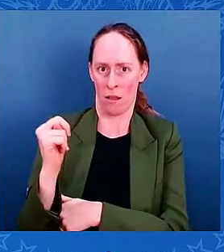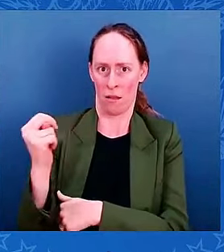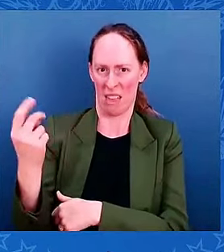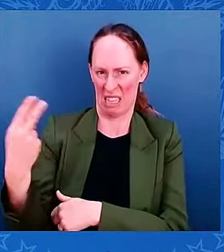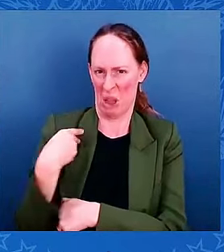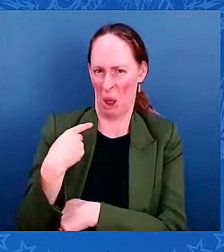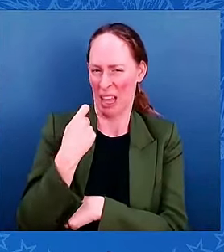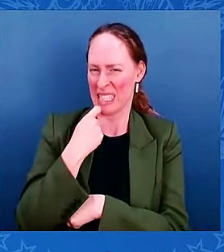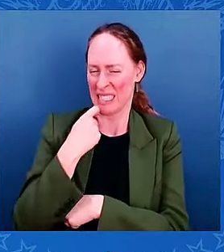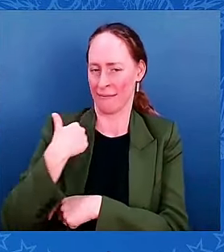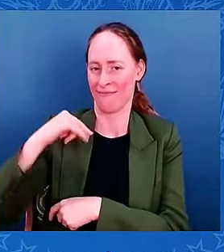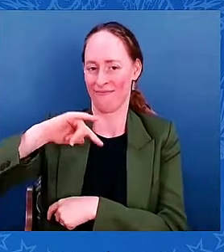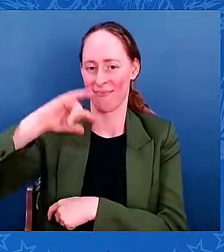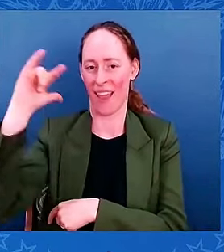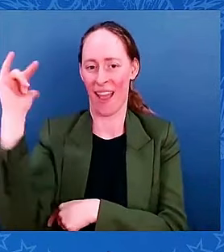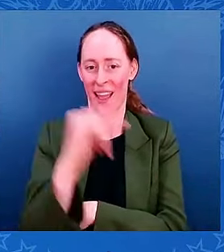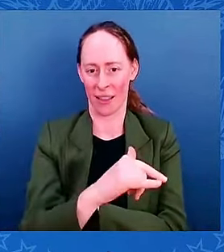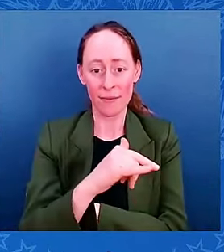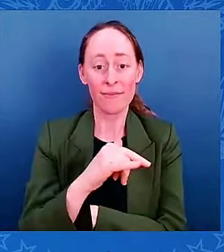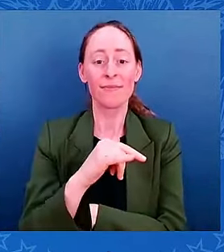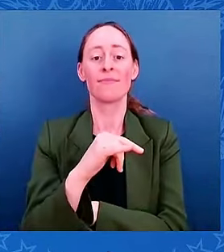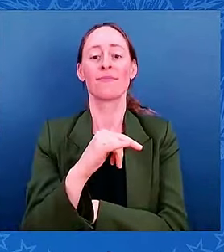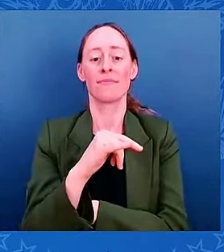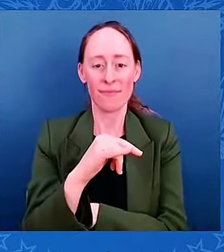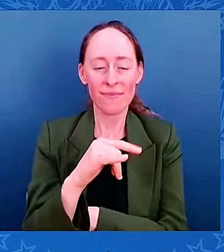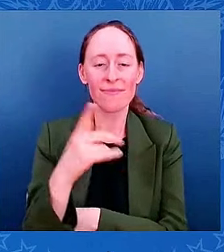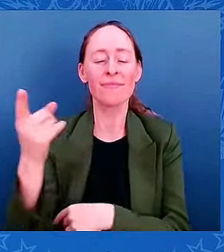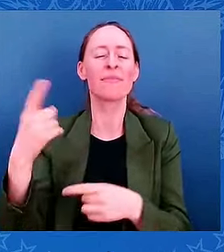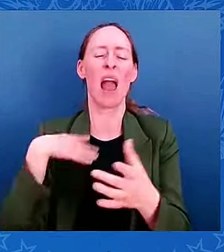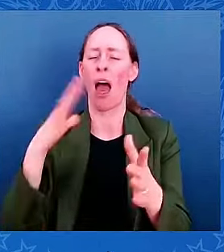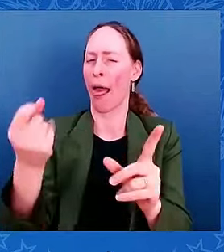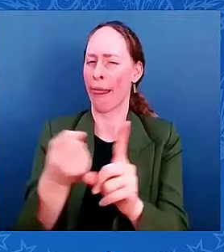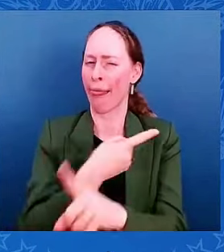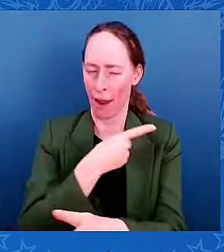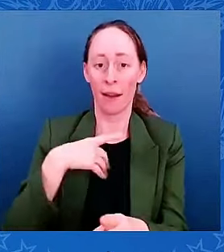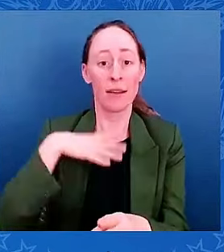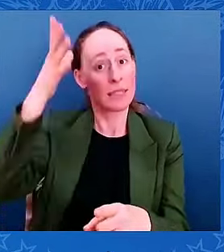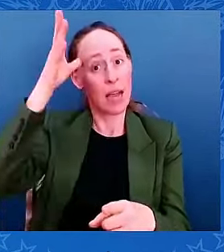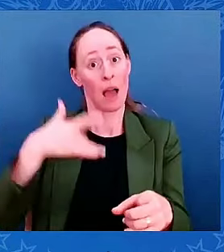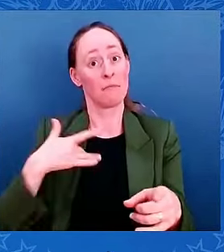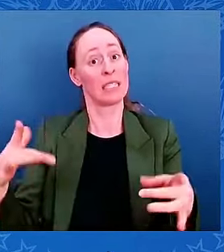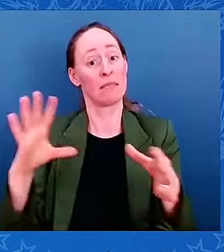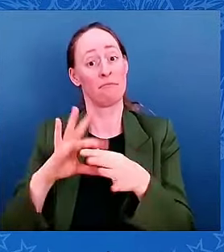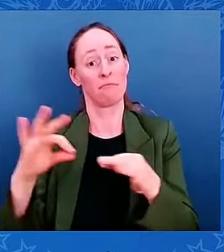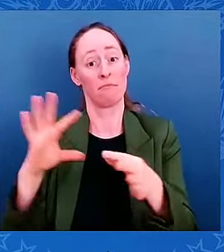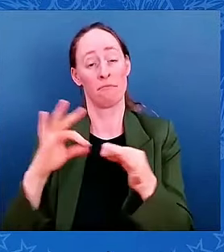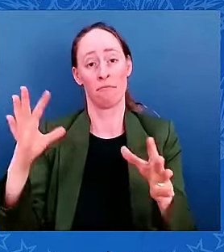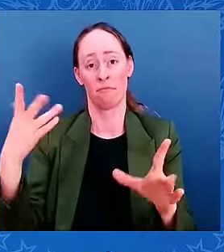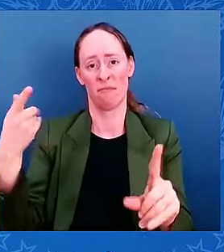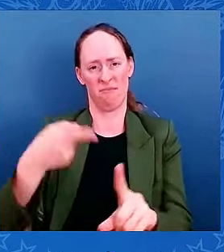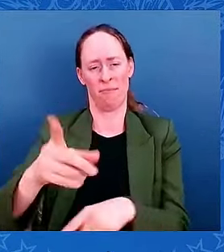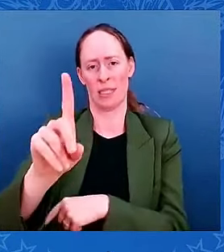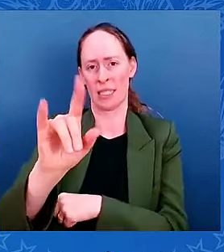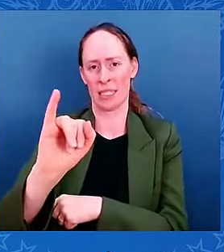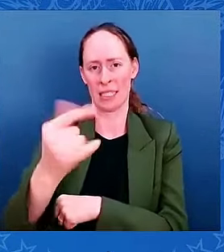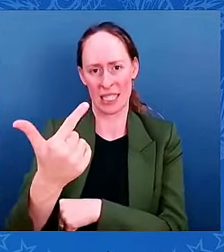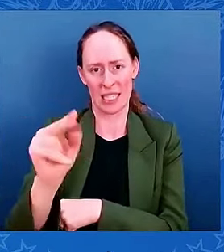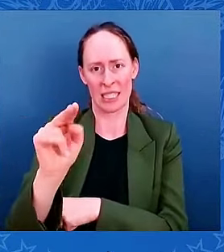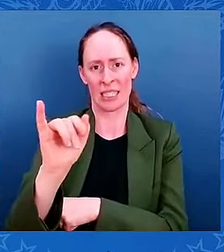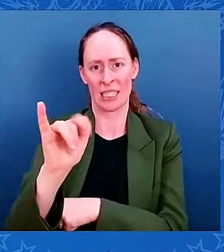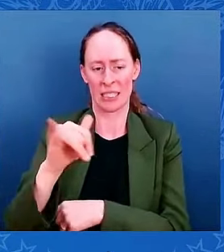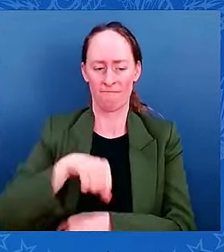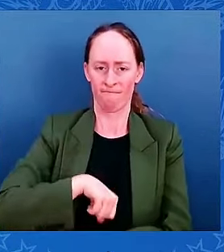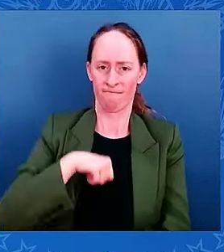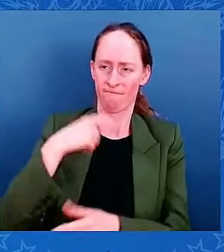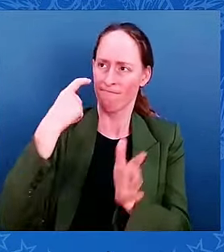used the word more than any other adjective, dignity. All these workers bust their neck. They provide our